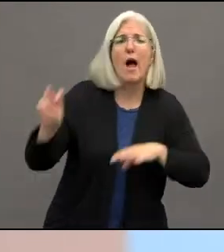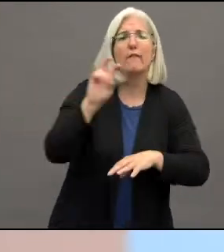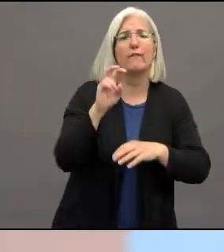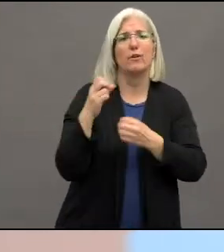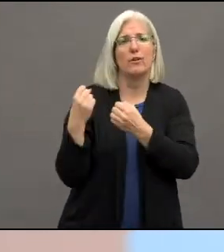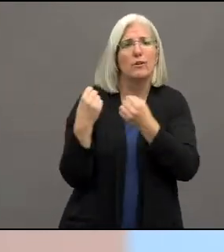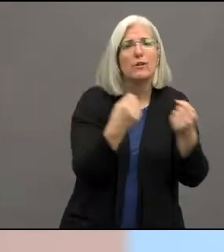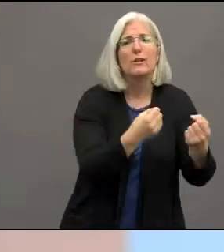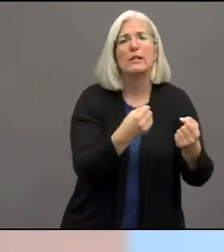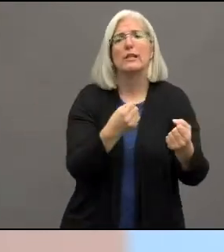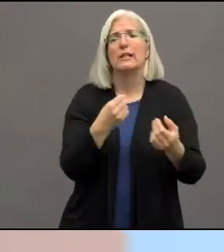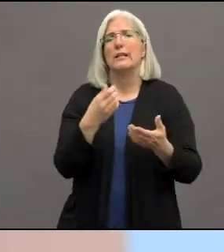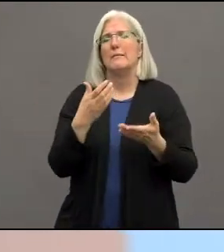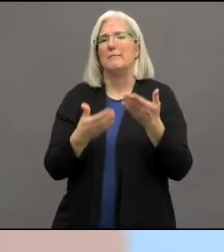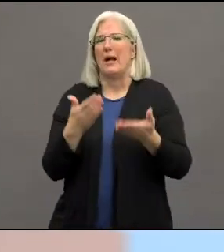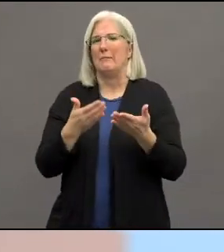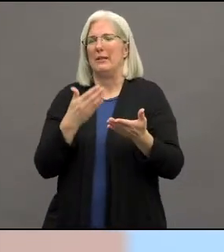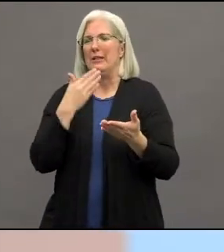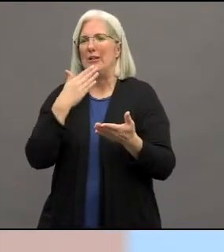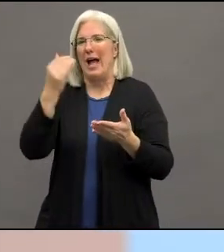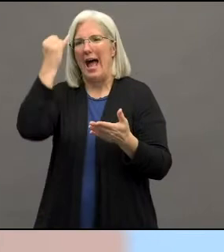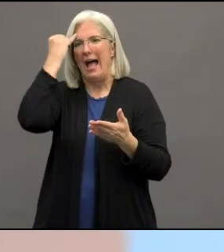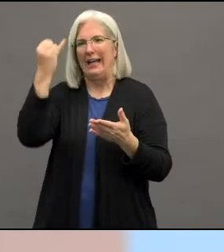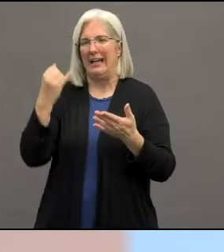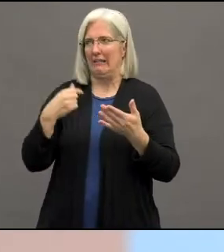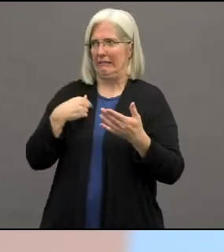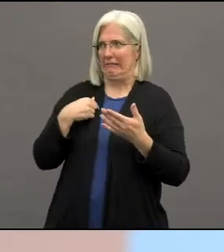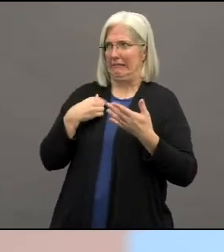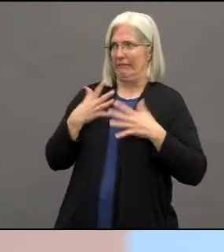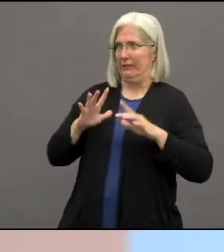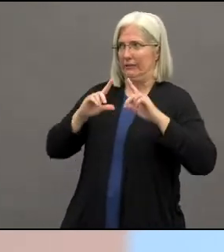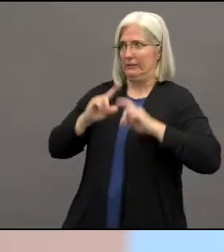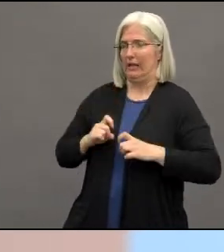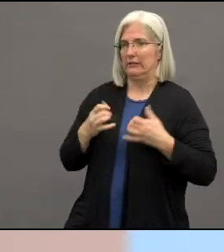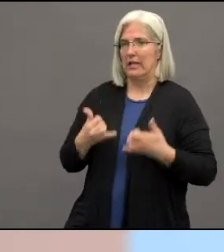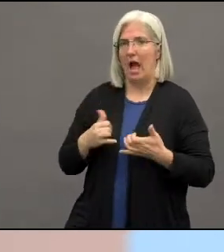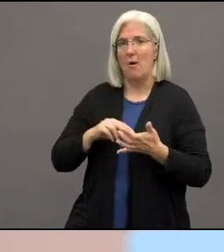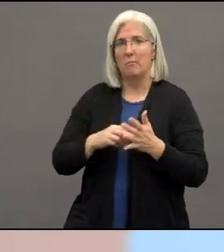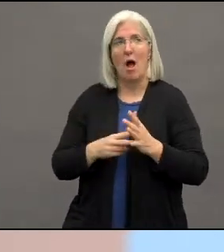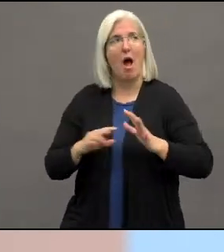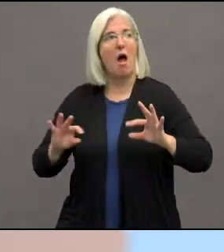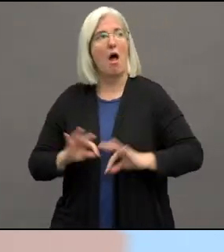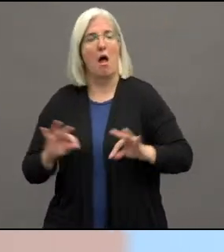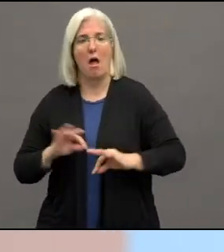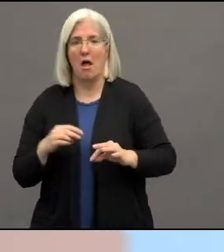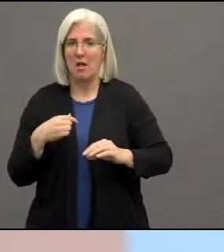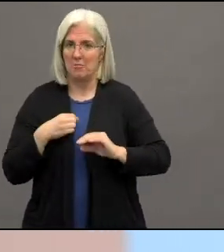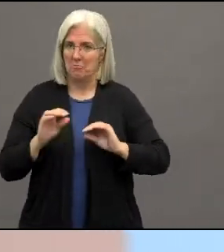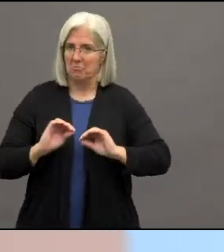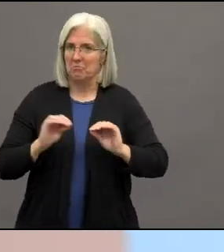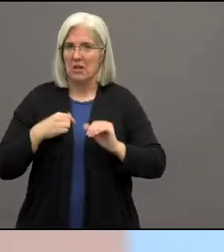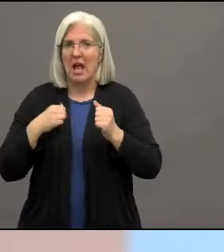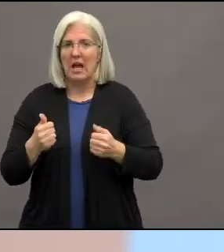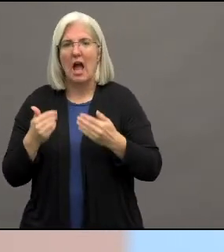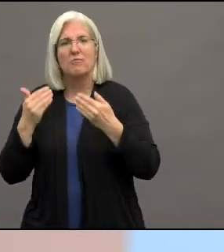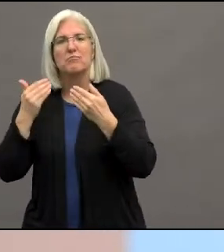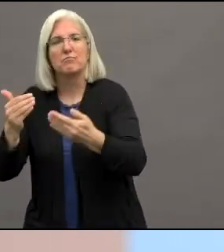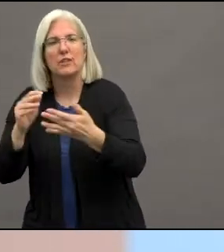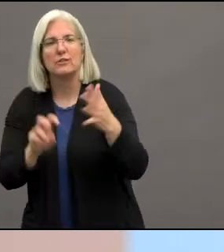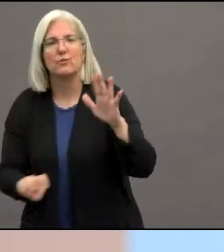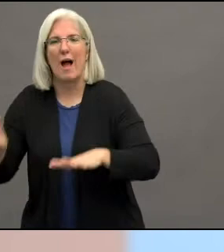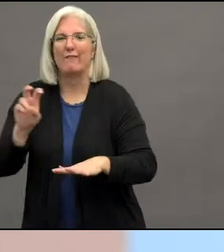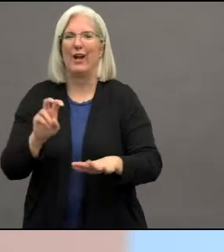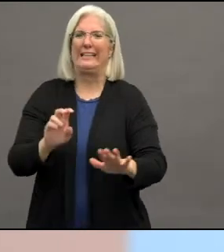wrong idea of like, oh, I tested today, so I can travel on Friday. We just want to remind people